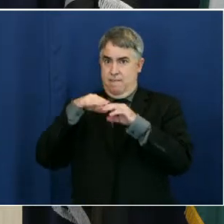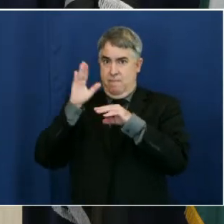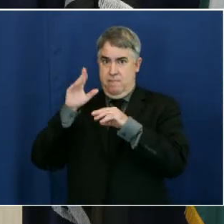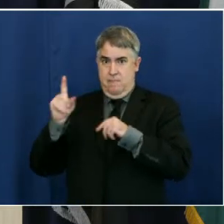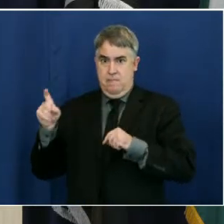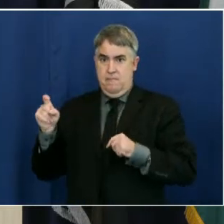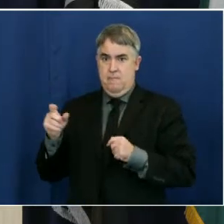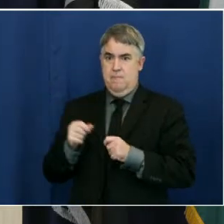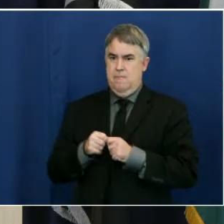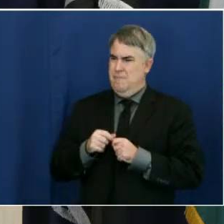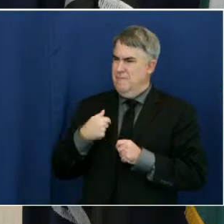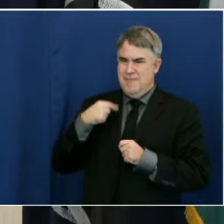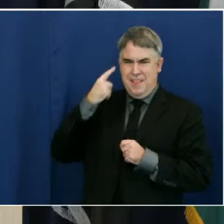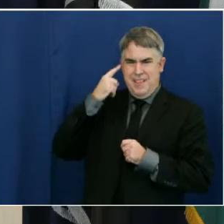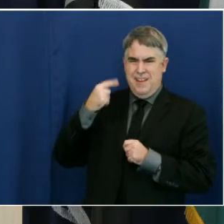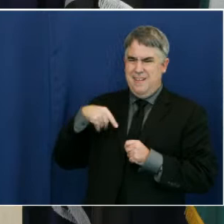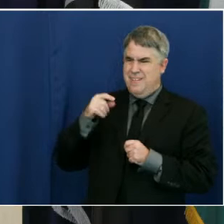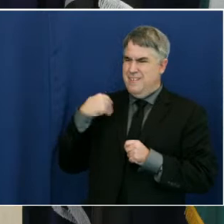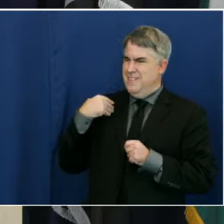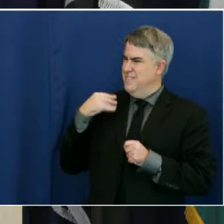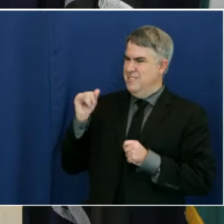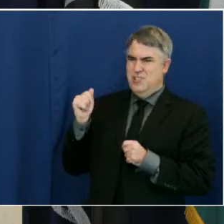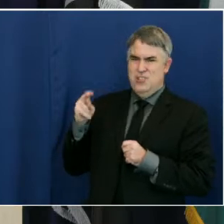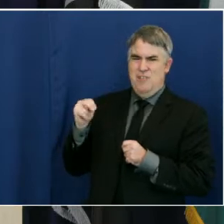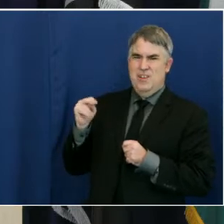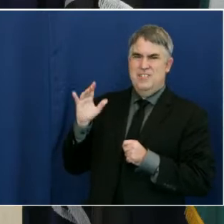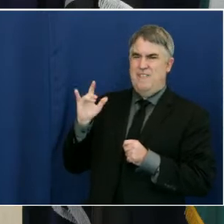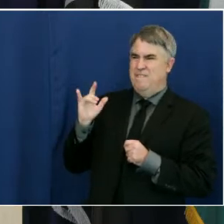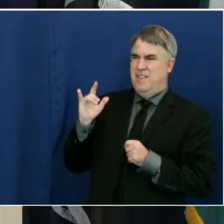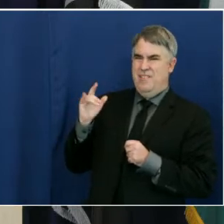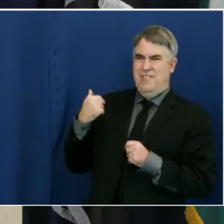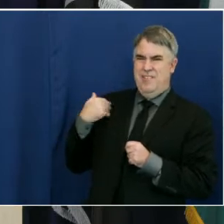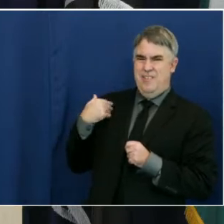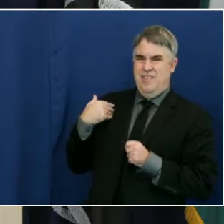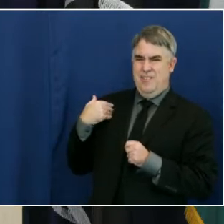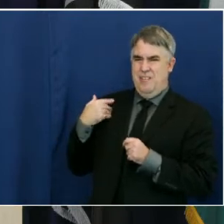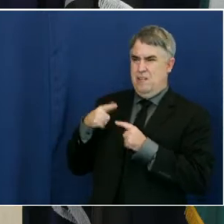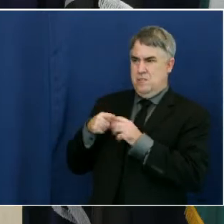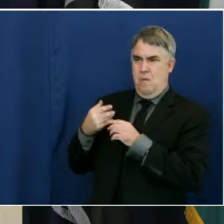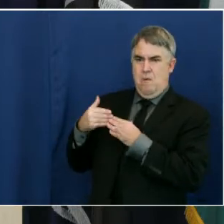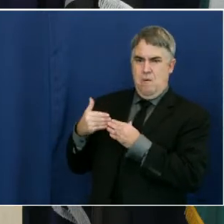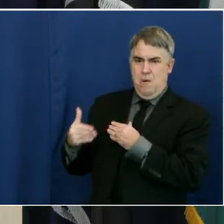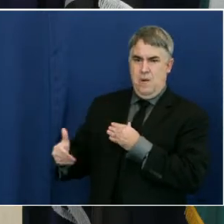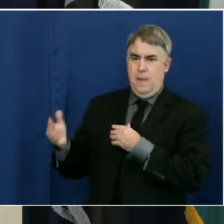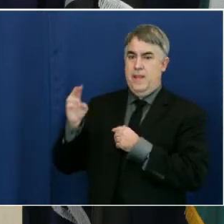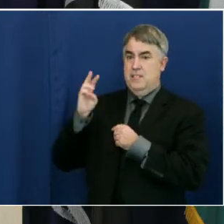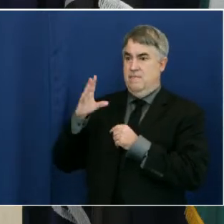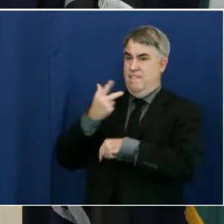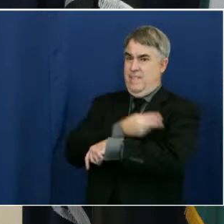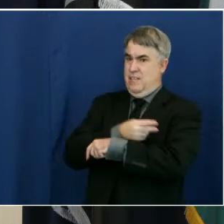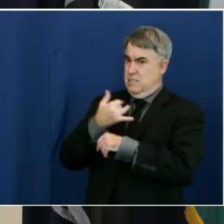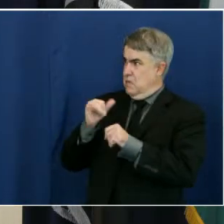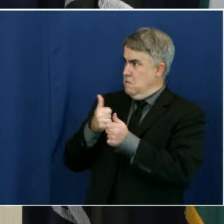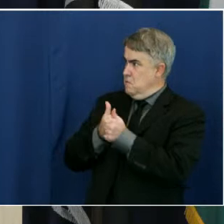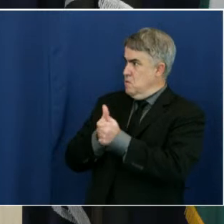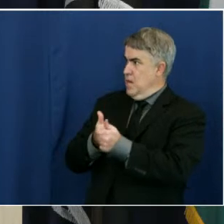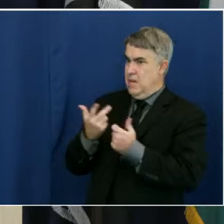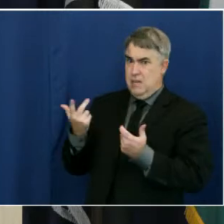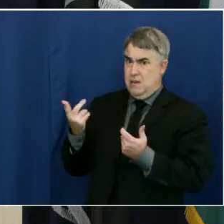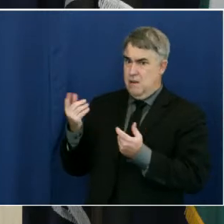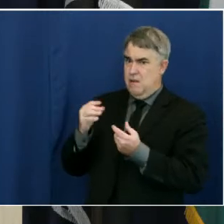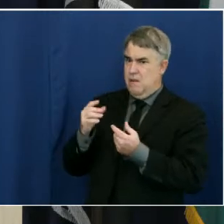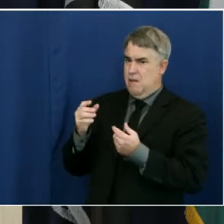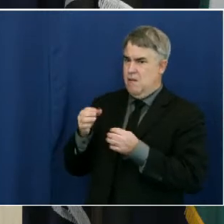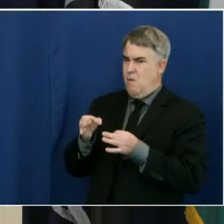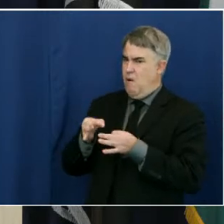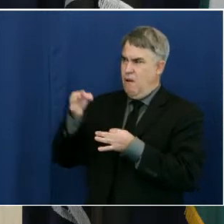25th? I think Dr. Wooten has mentioned that in the past, so just wanting to know where we're at on that. Yeah, thank you, John. Before I address your question, just on